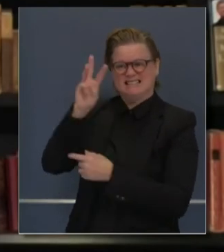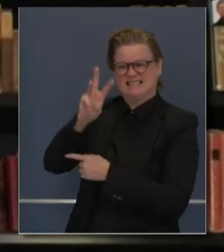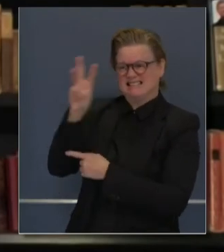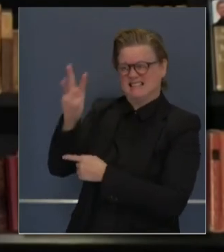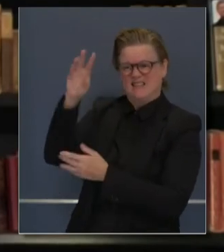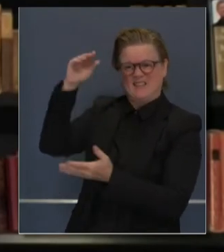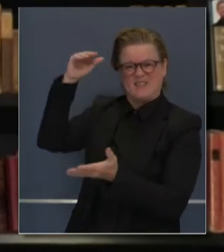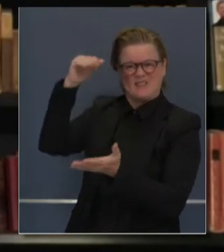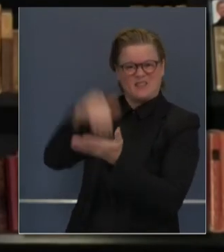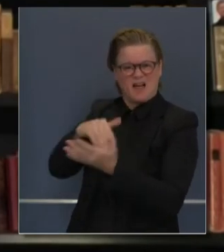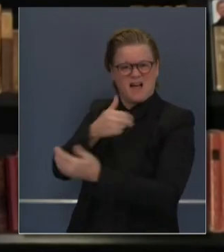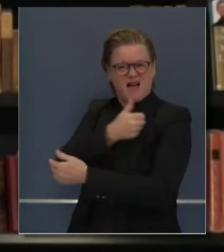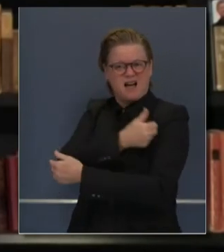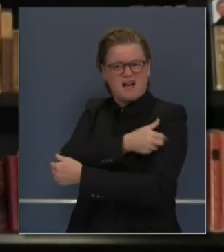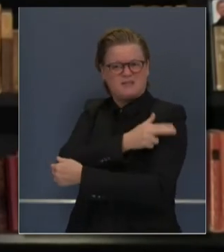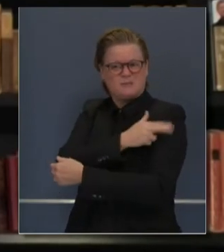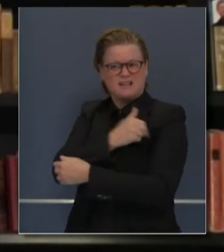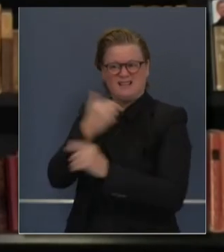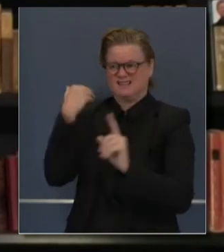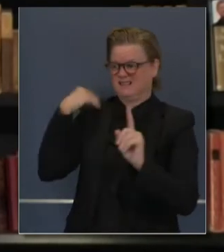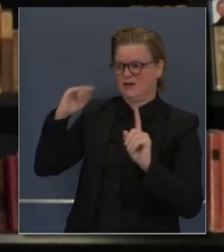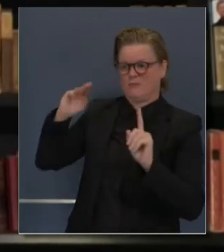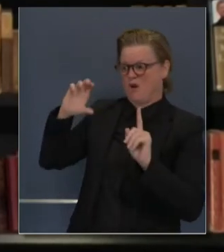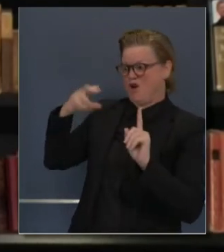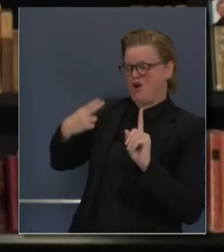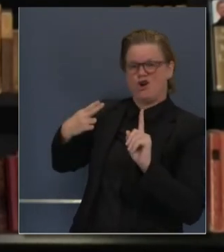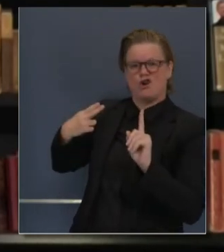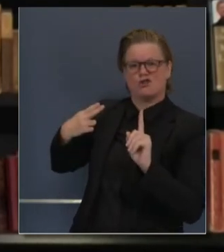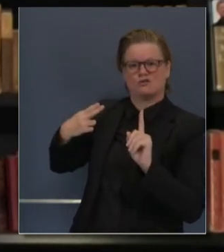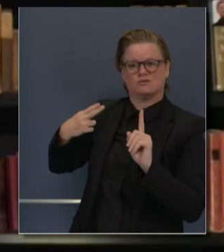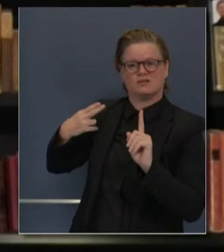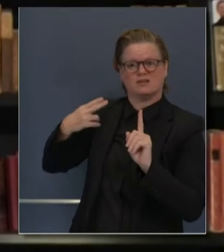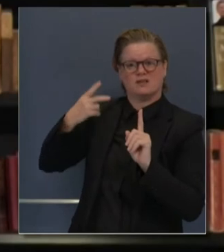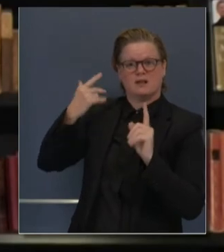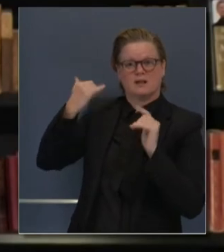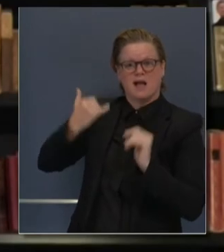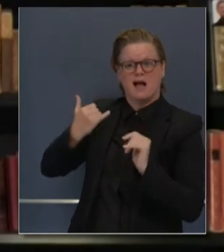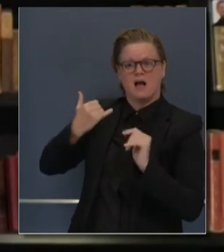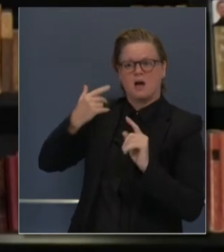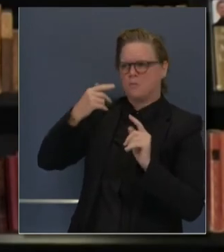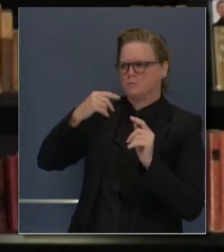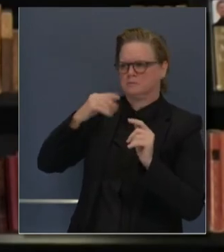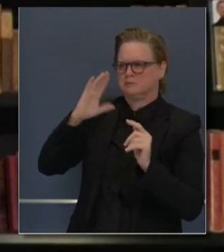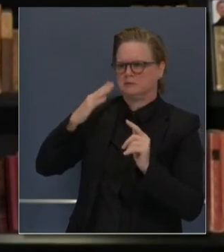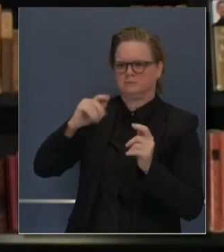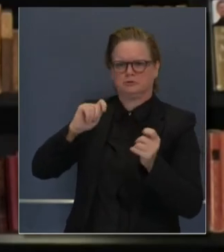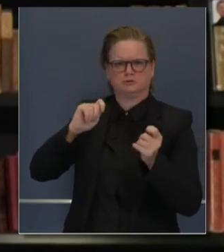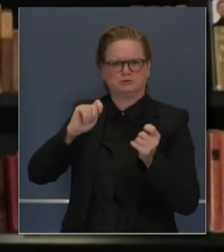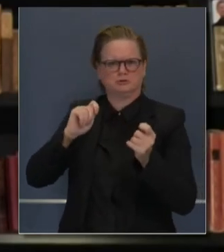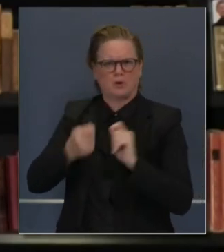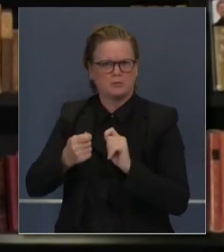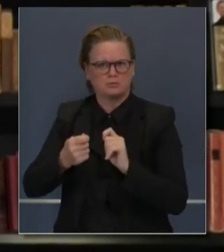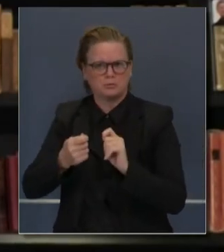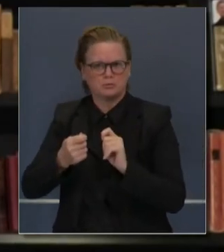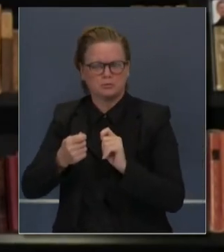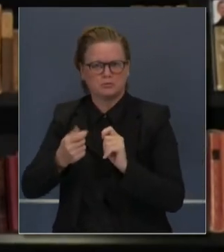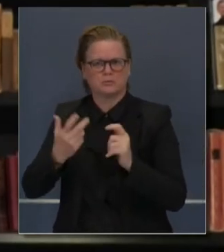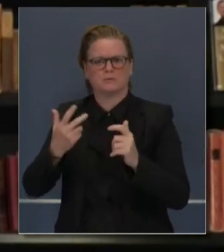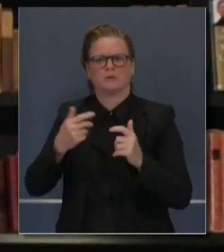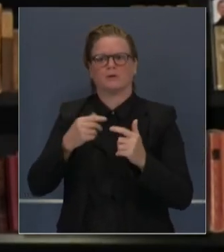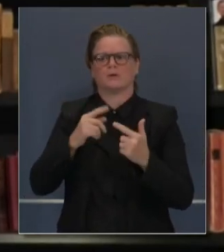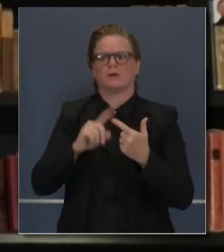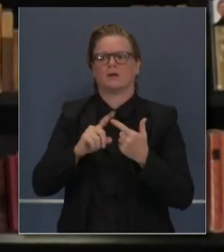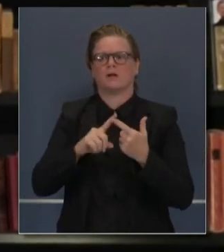what additional we might need. And then secondly, on your telegraphing that we might see a more stay-at-home